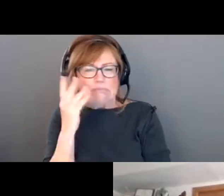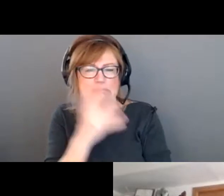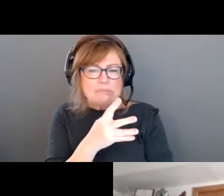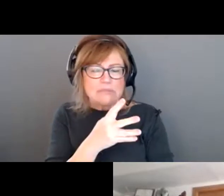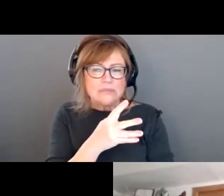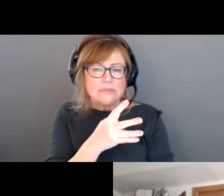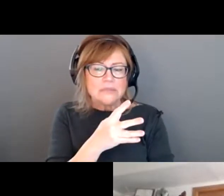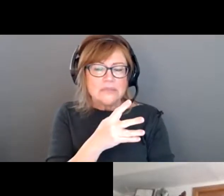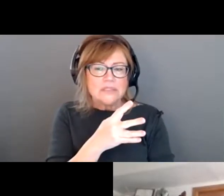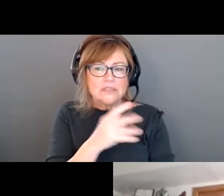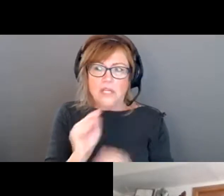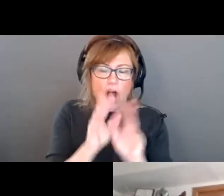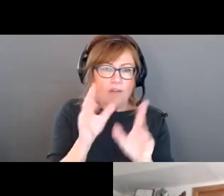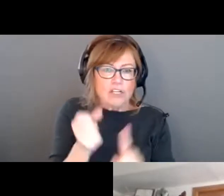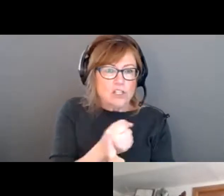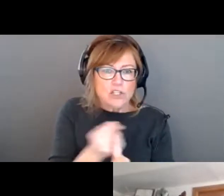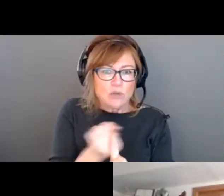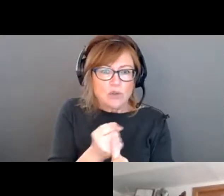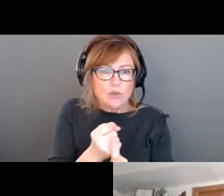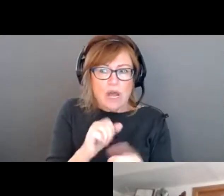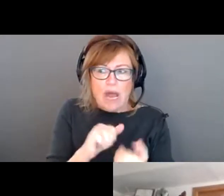ended up resulting, what can be done?